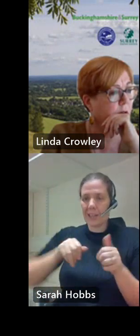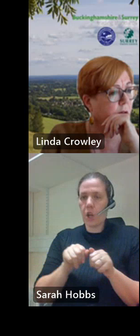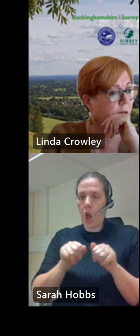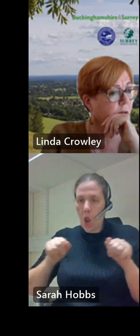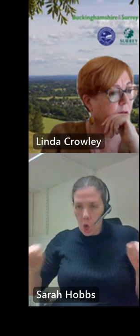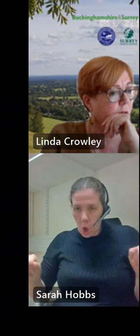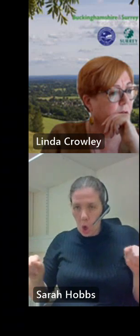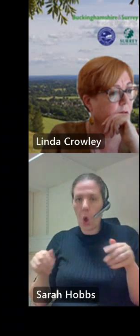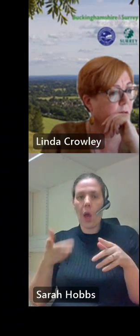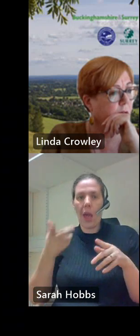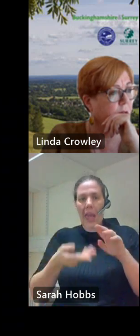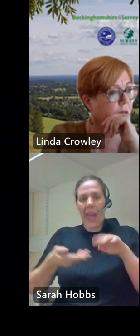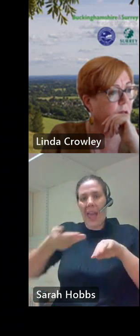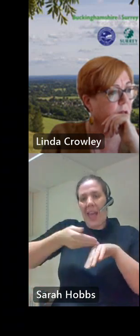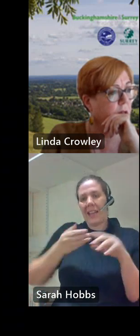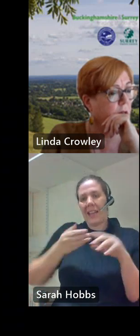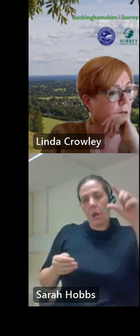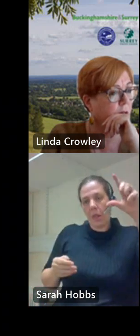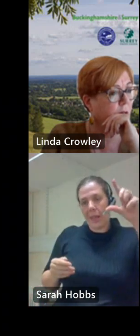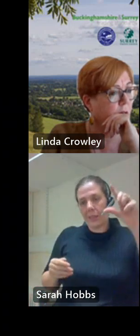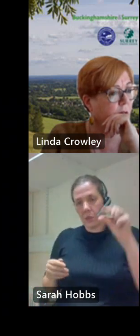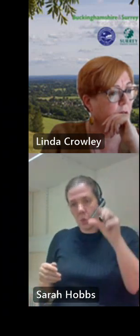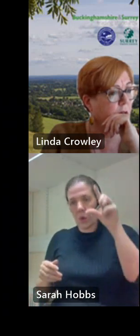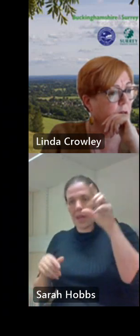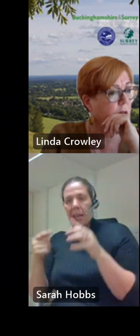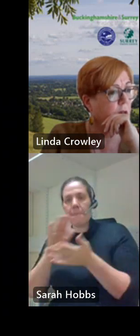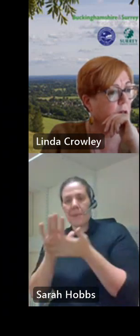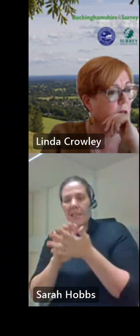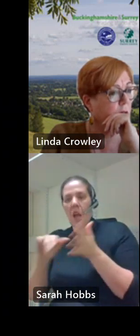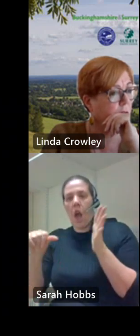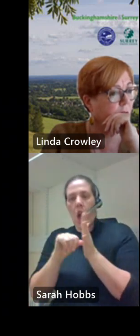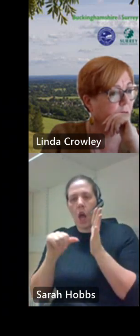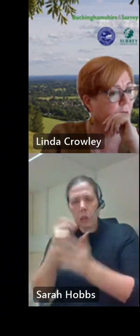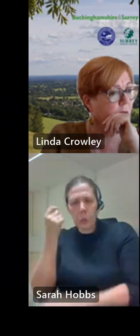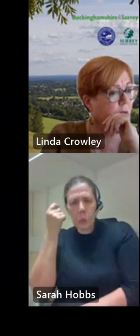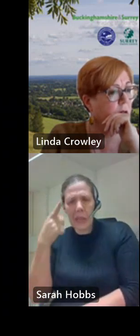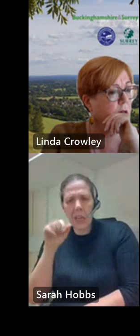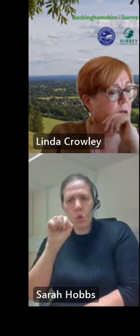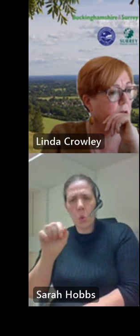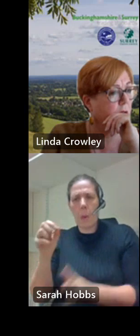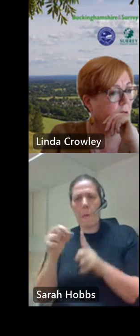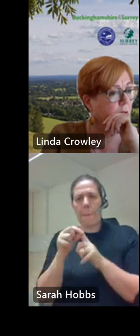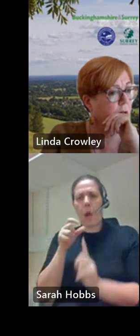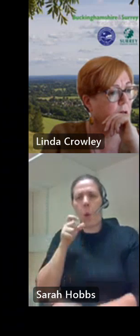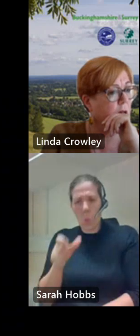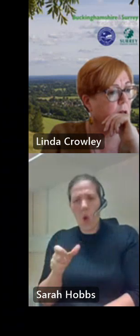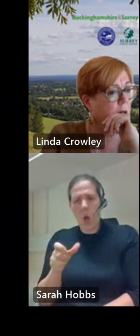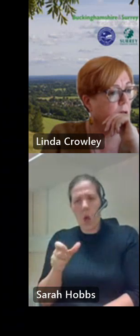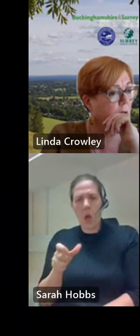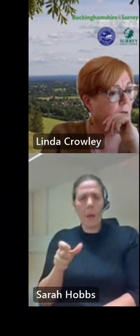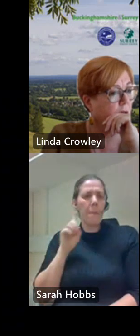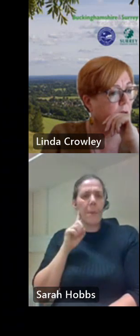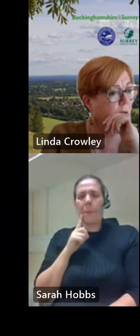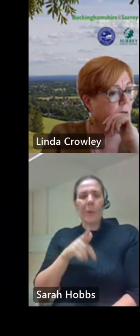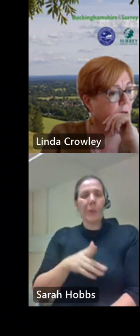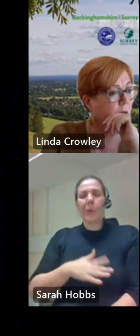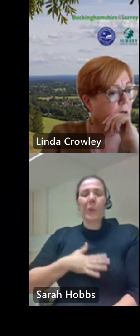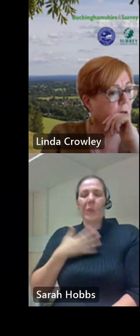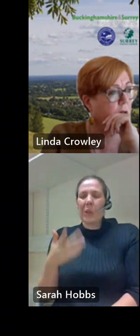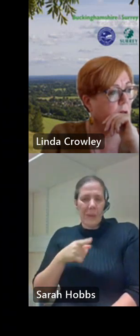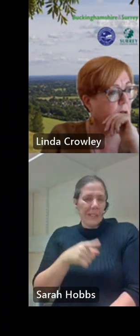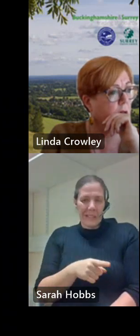more difficult to crack and to easily guess. Now, we know that people sometimes don't want to use this, and that's fine,